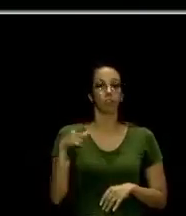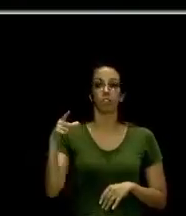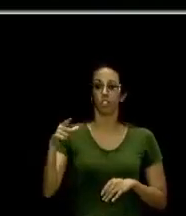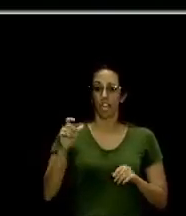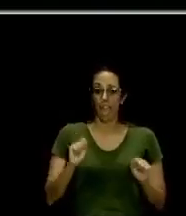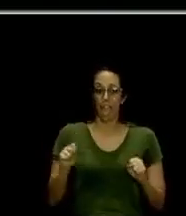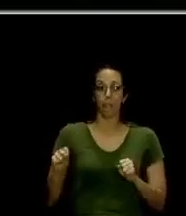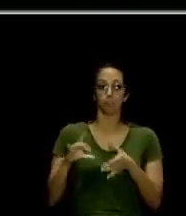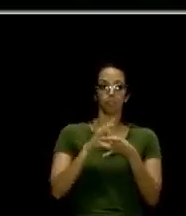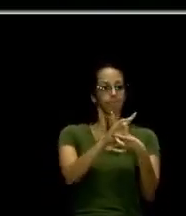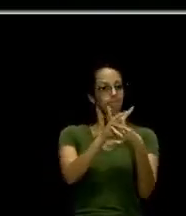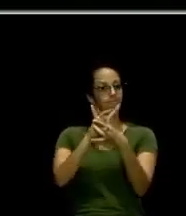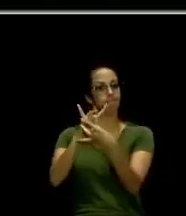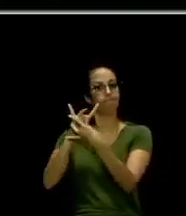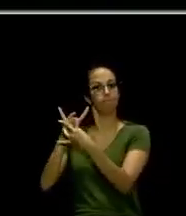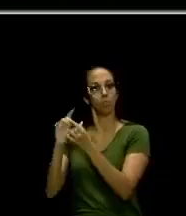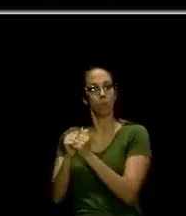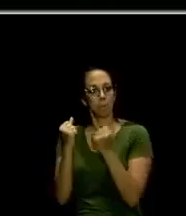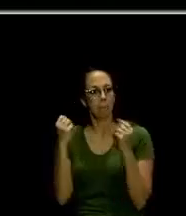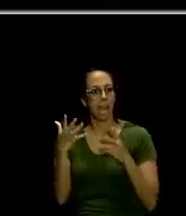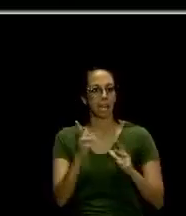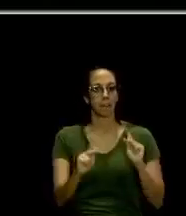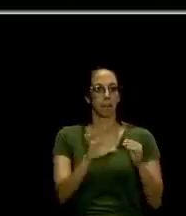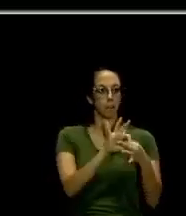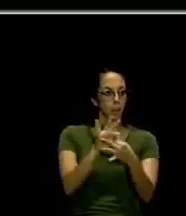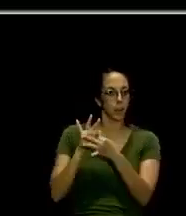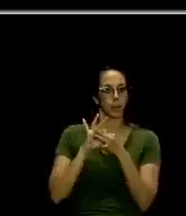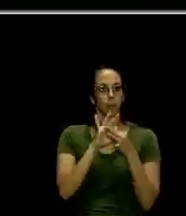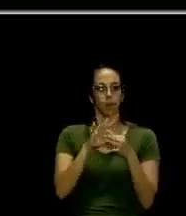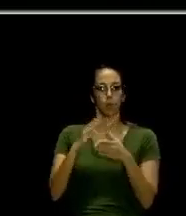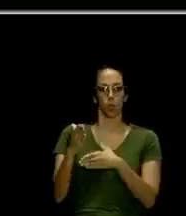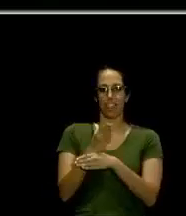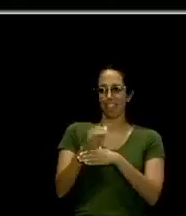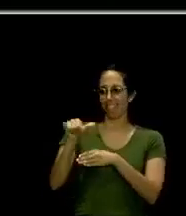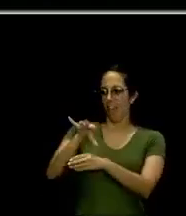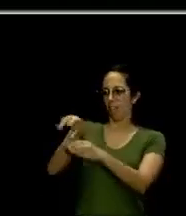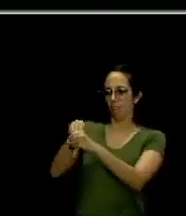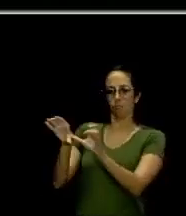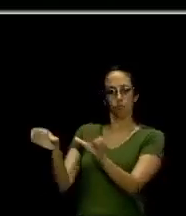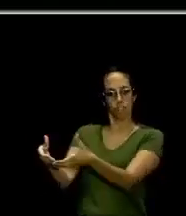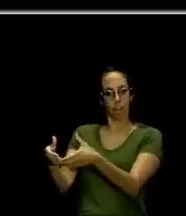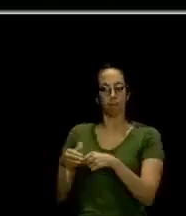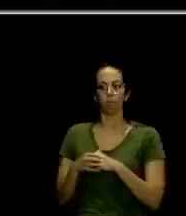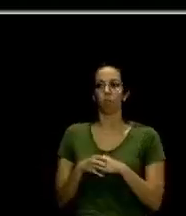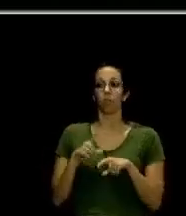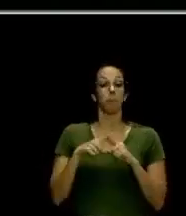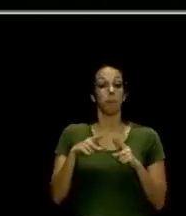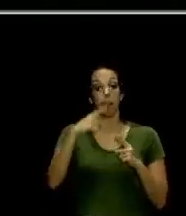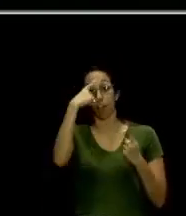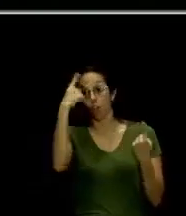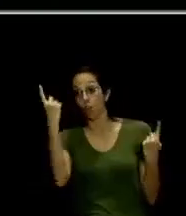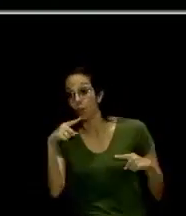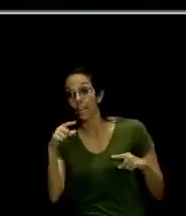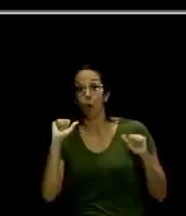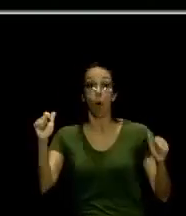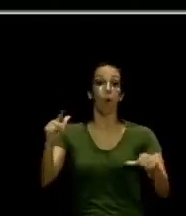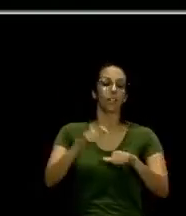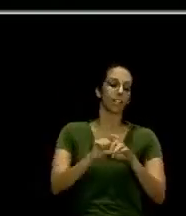have relationships with everyone within the chamber, and it's not that we all agree all the time, as you